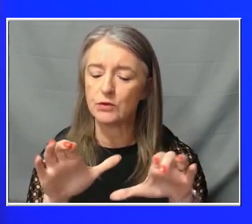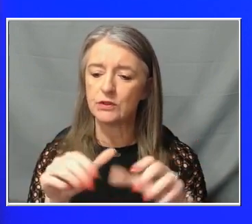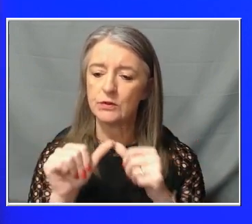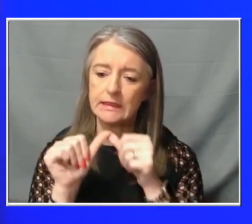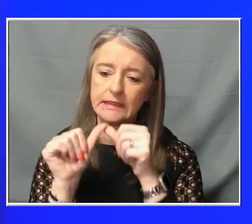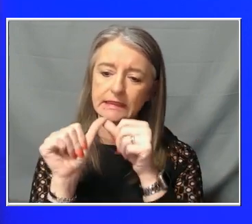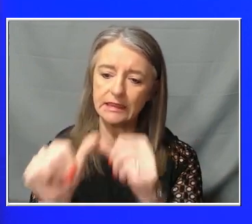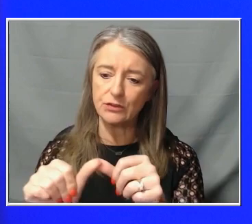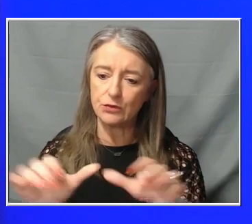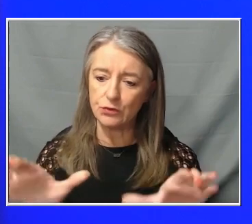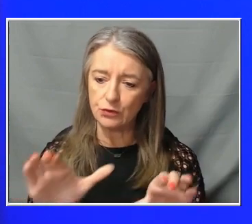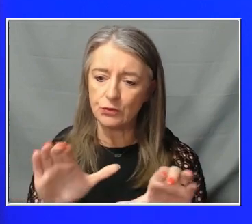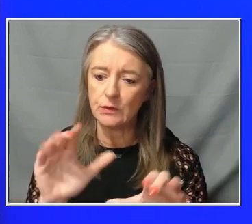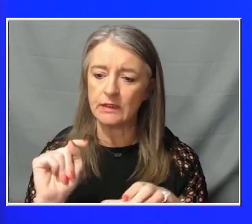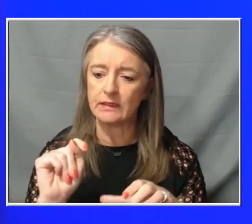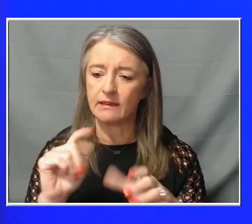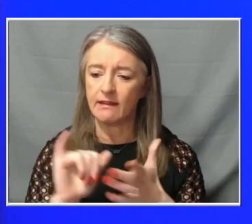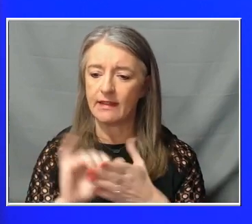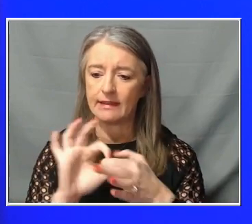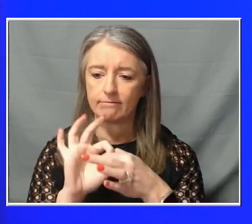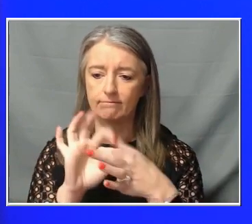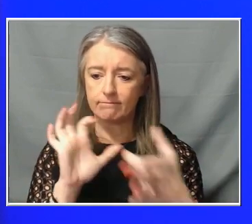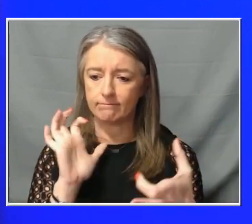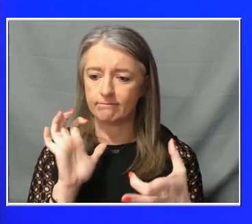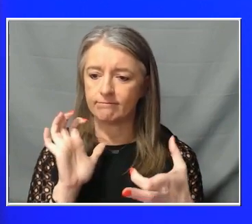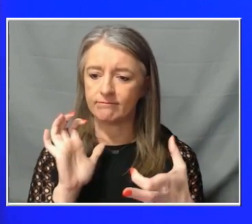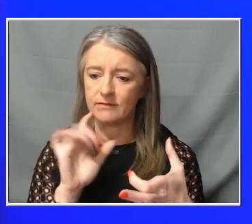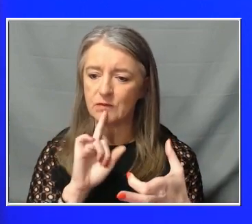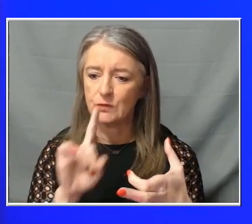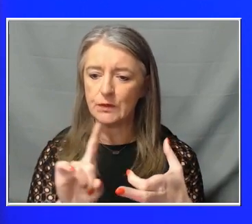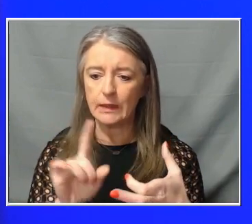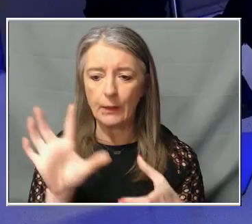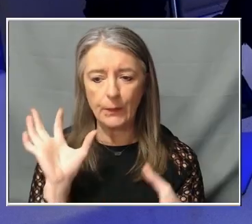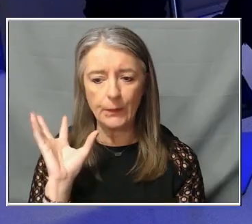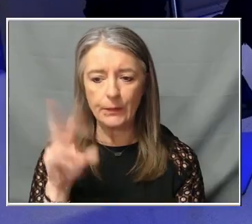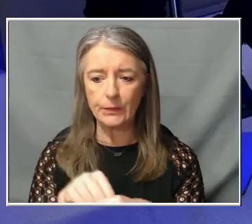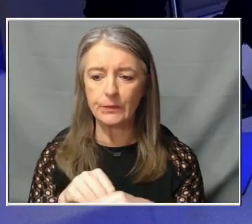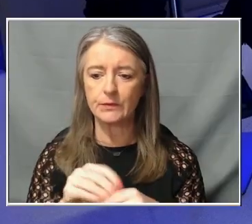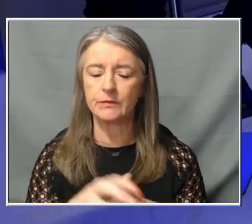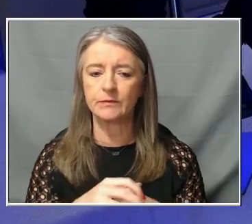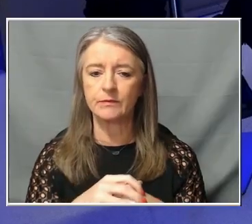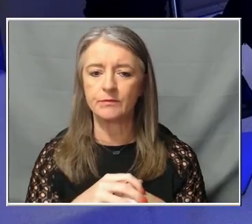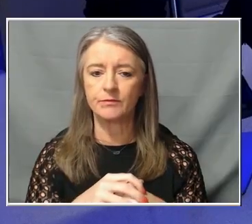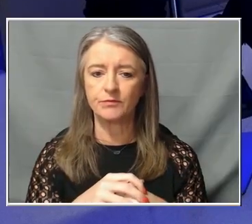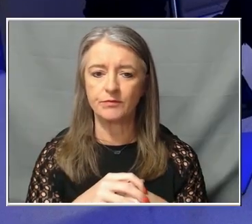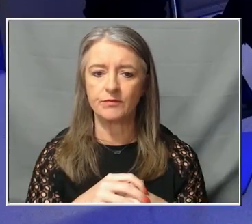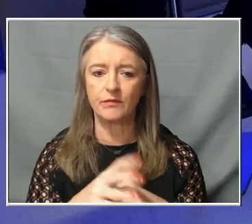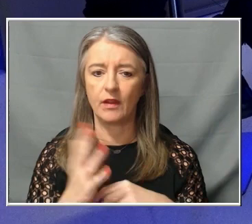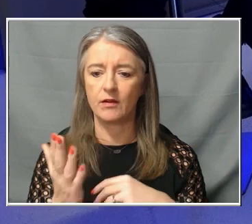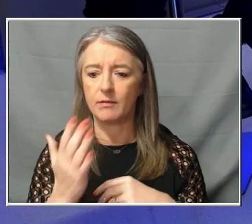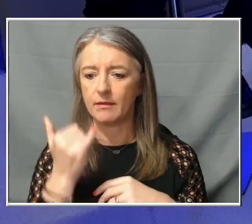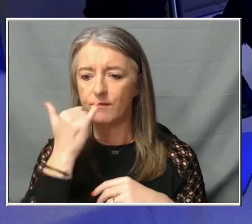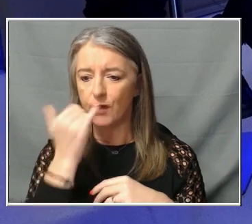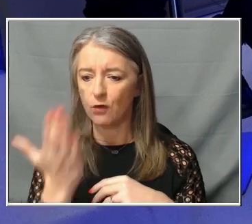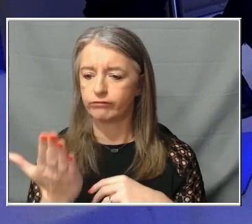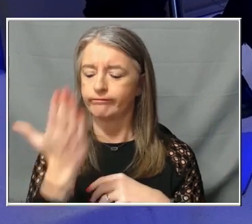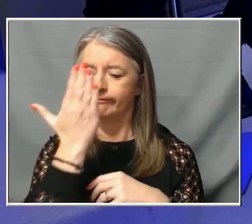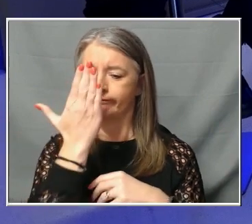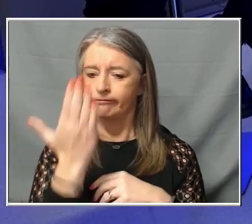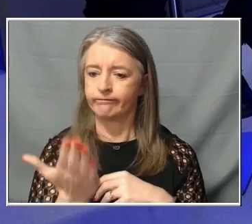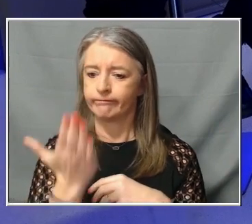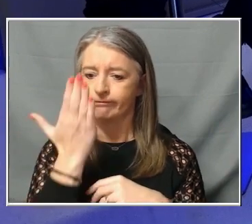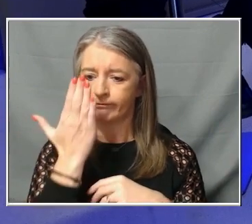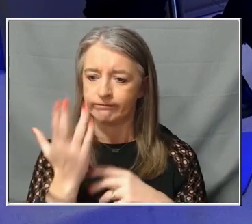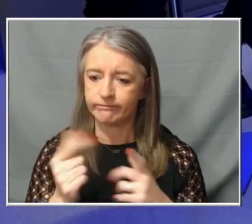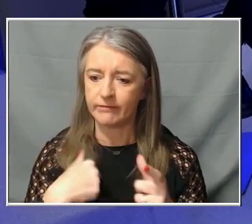do it. So that disconnect, I think, really has a lot to do with the problem. What about bringing this up to my face all the time, even maybe not even